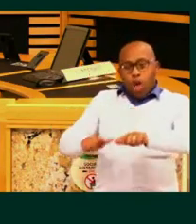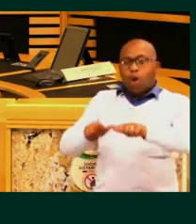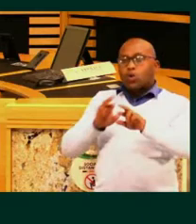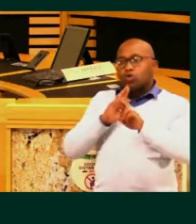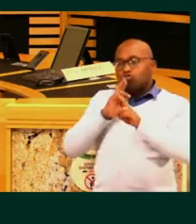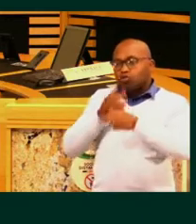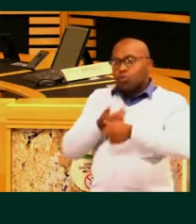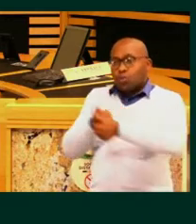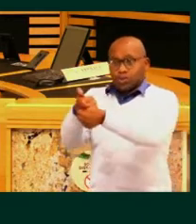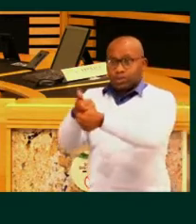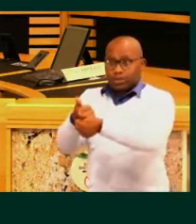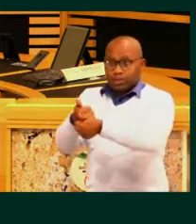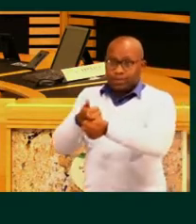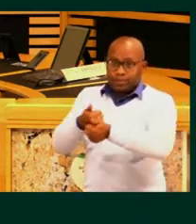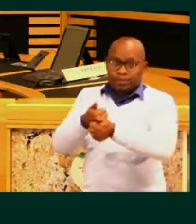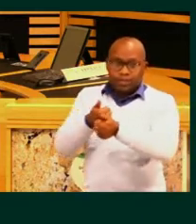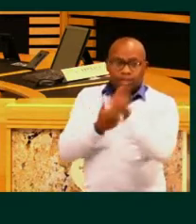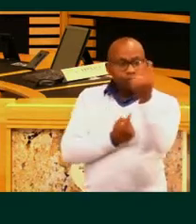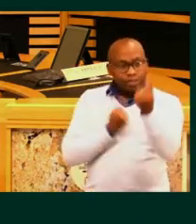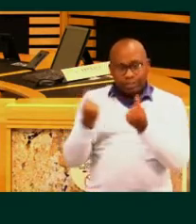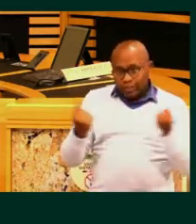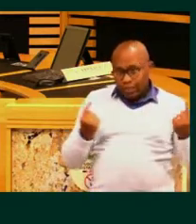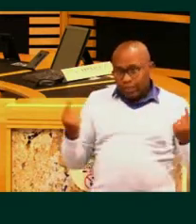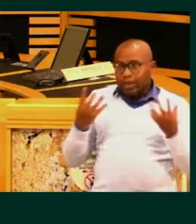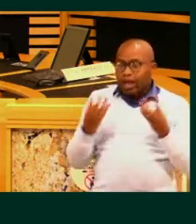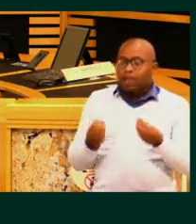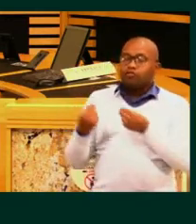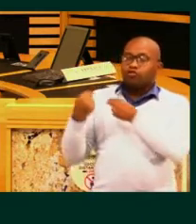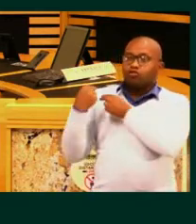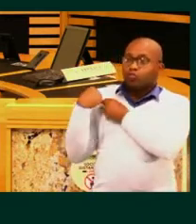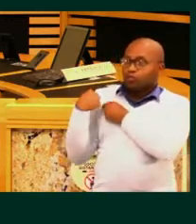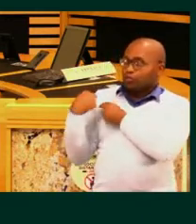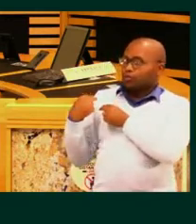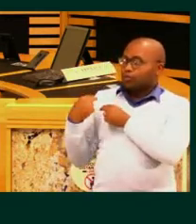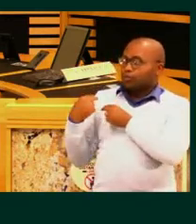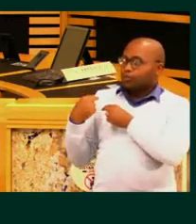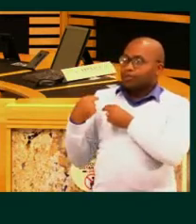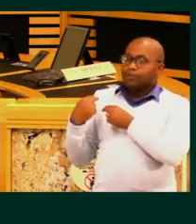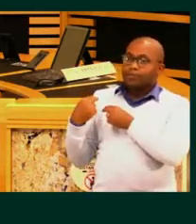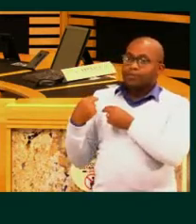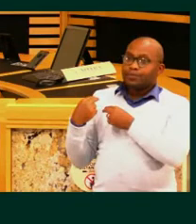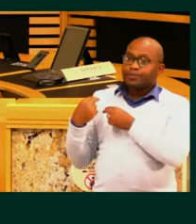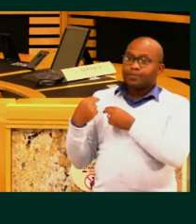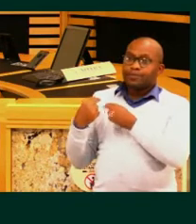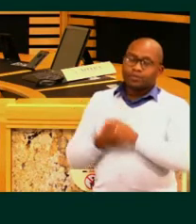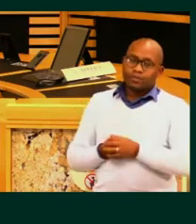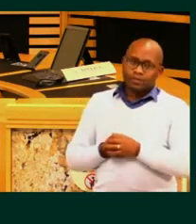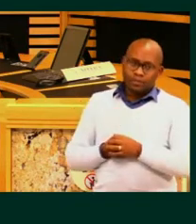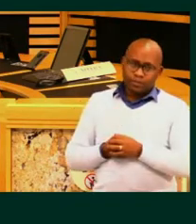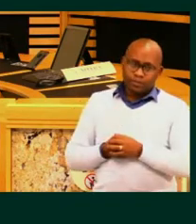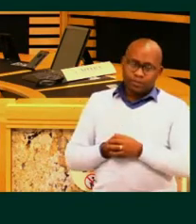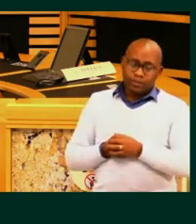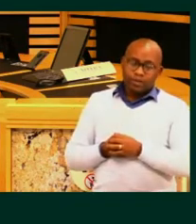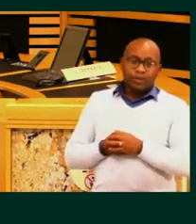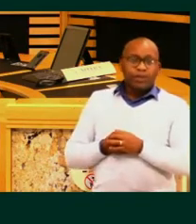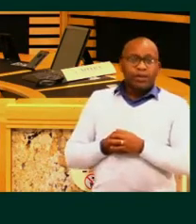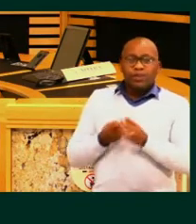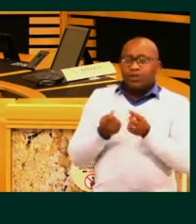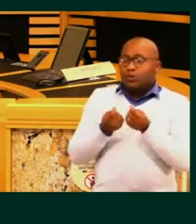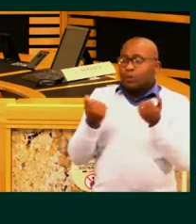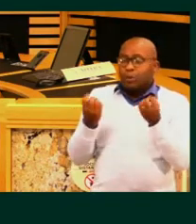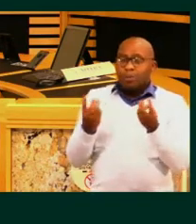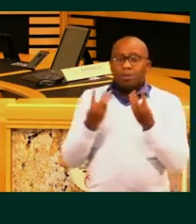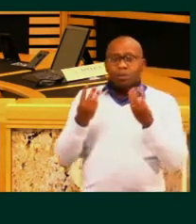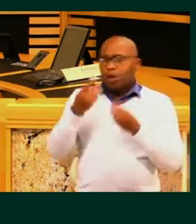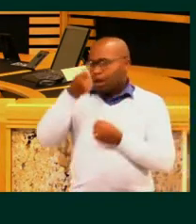us have a responsibility to put into that there is a poor understanding of that gbv is a human right violation some